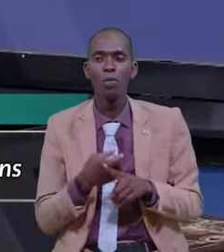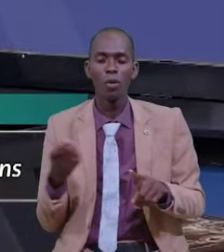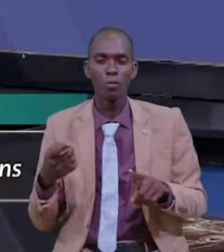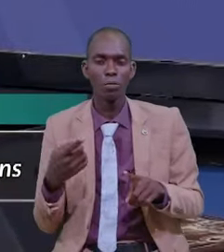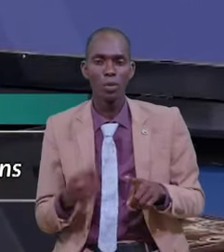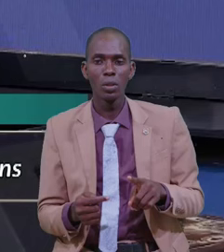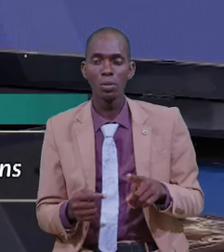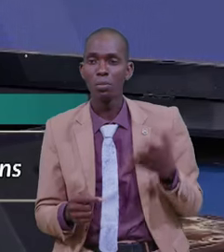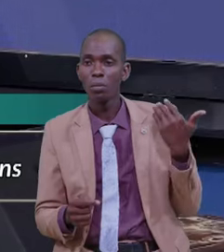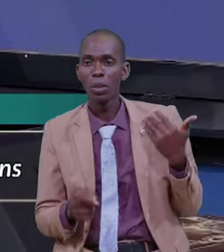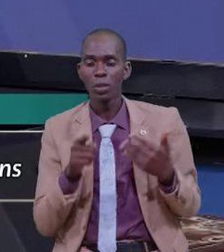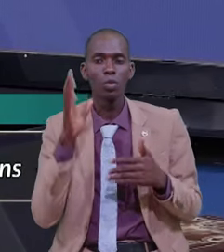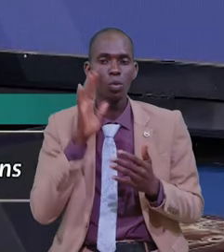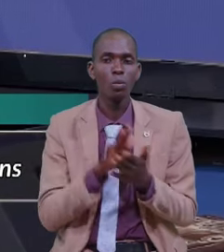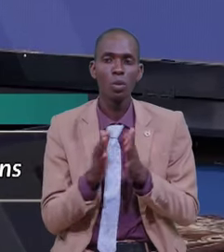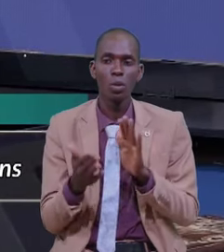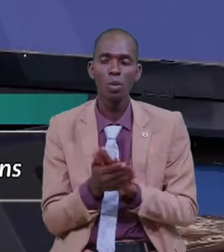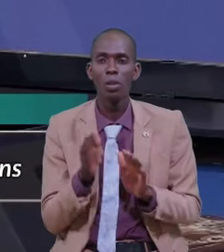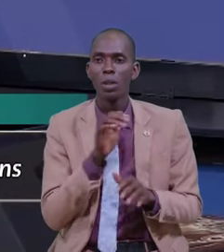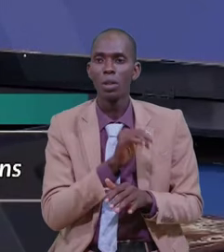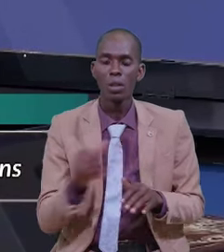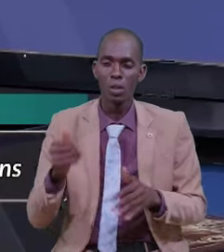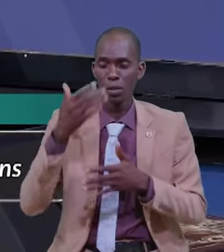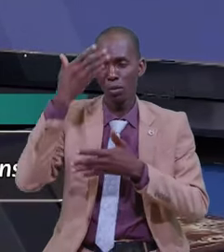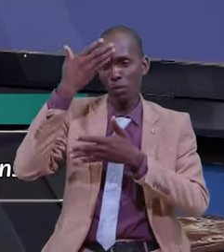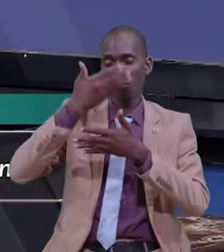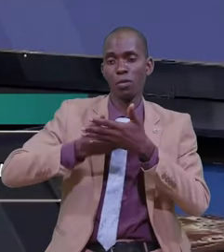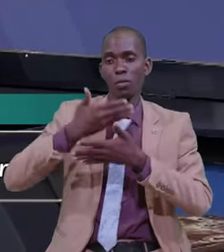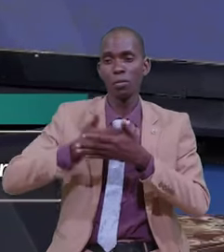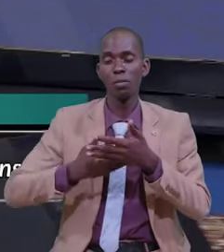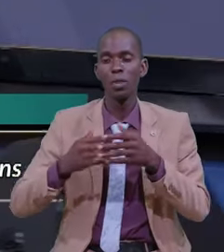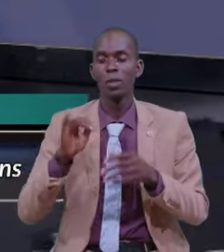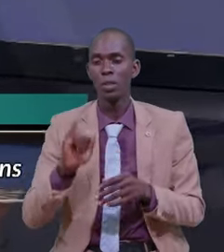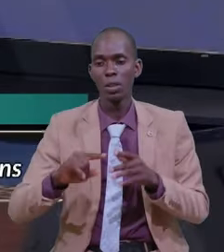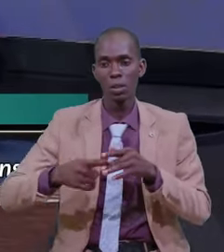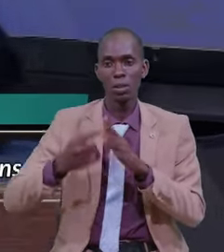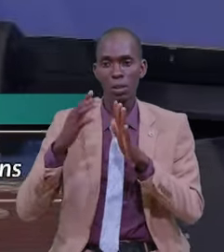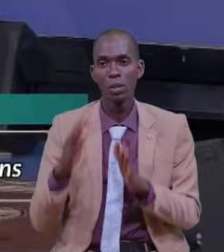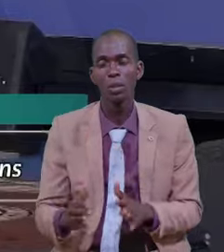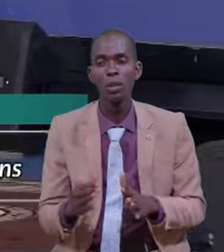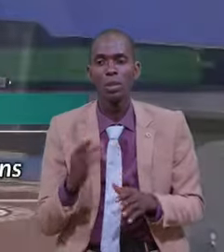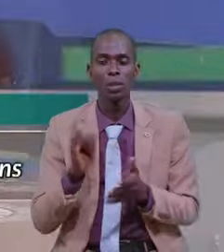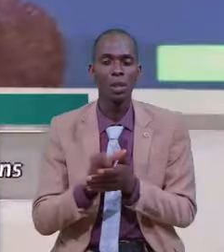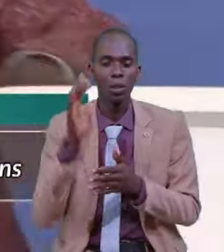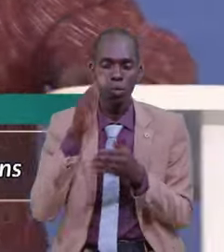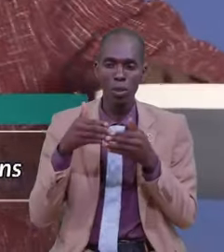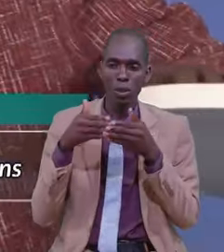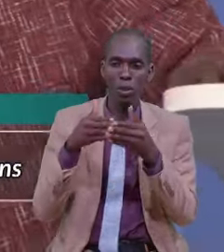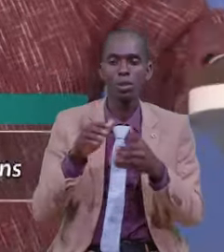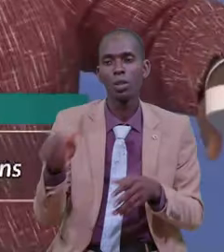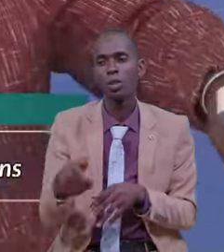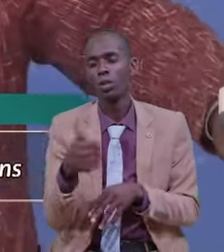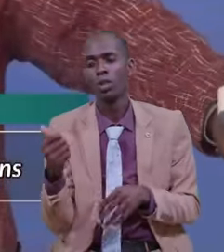become a pivoted person, a pilot, a pioneer that will lead others even to great, great,